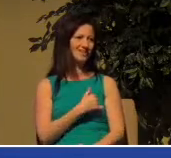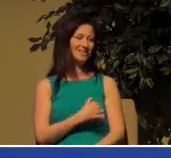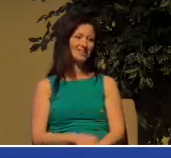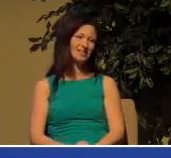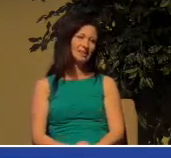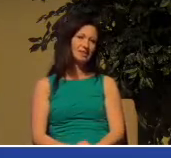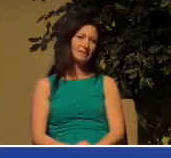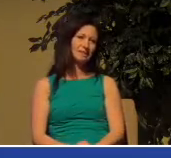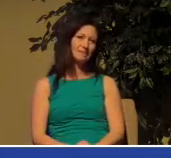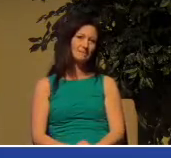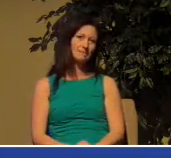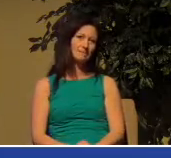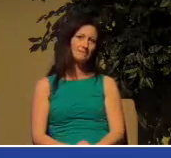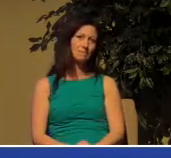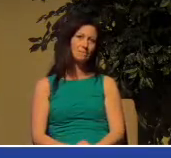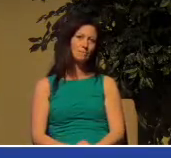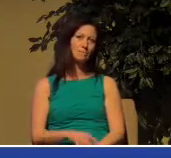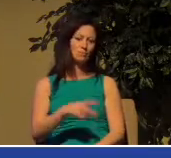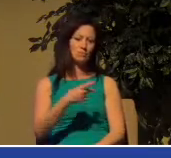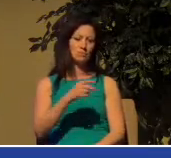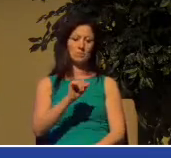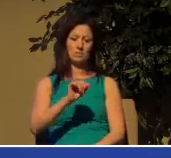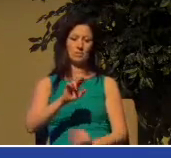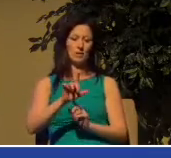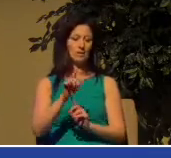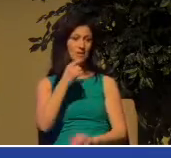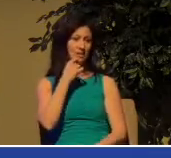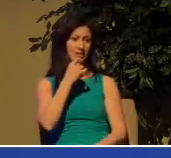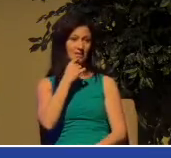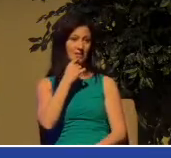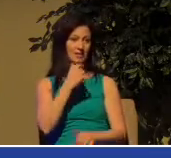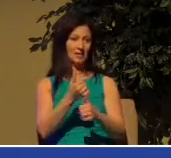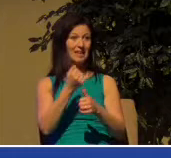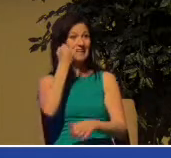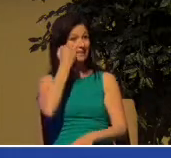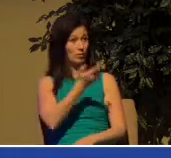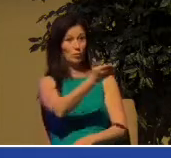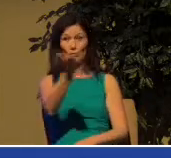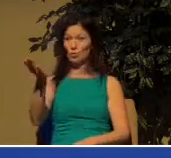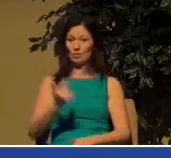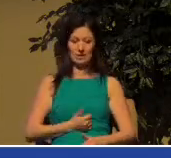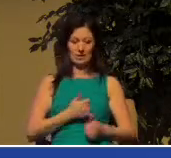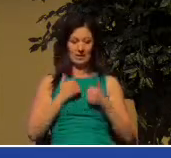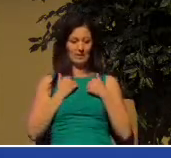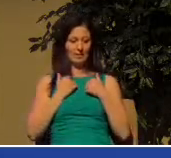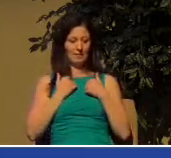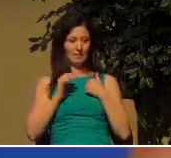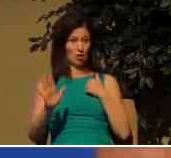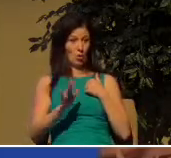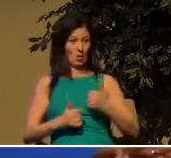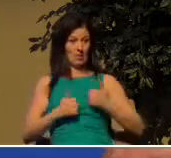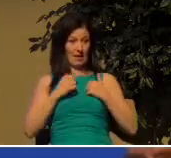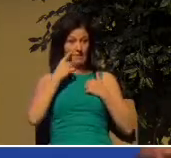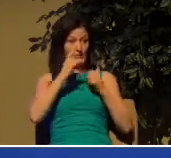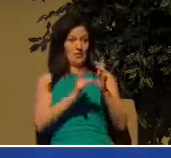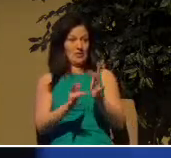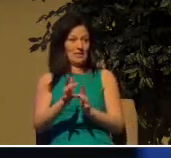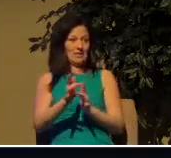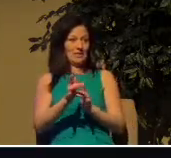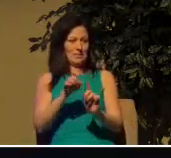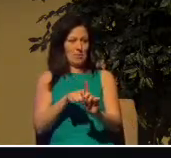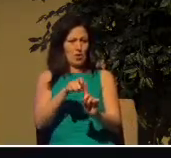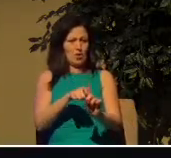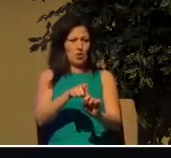said, all those who live godly lives in Christ Jesus will suffer persecution. And it isn't just because we're nice